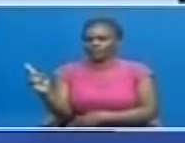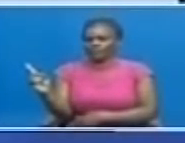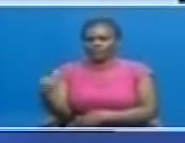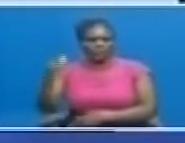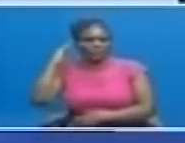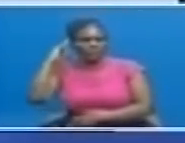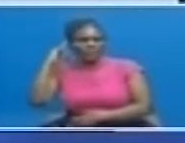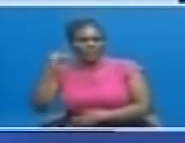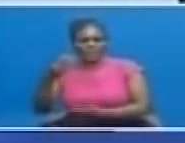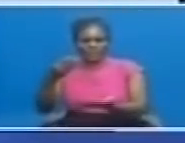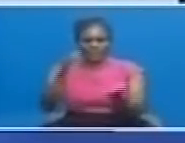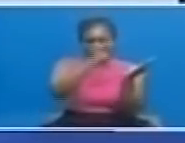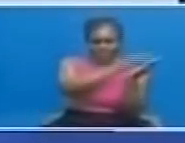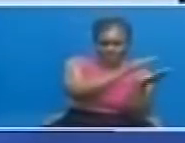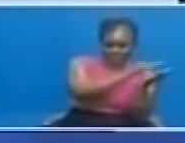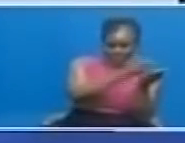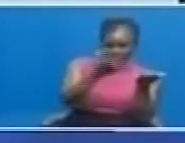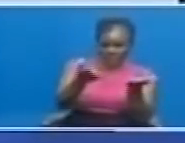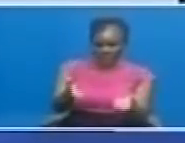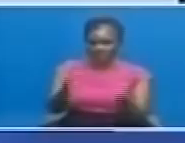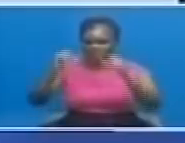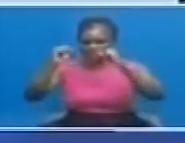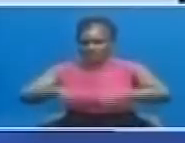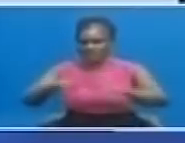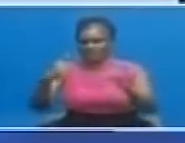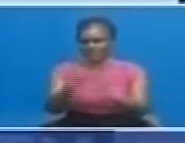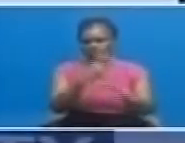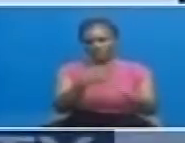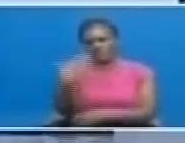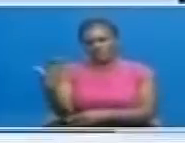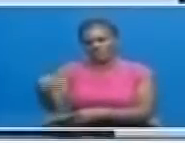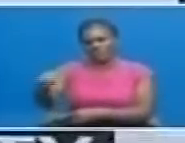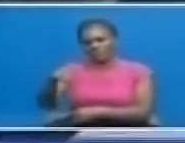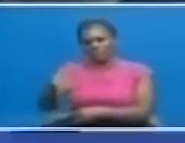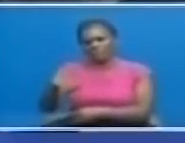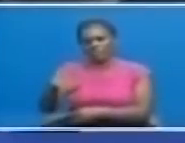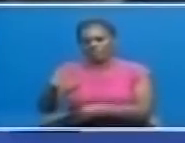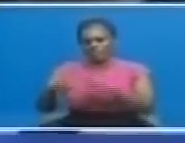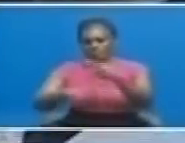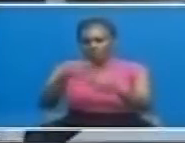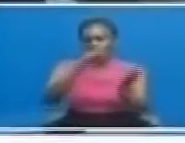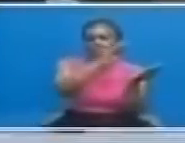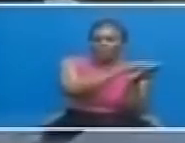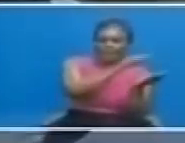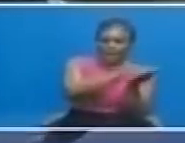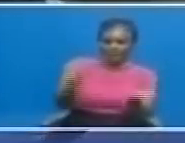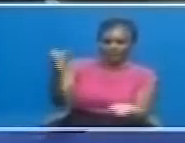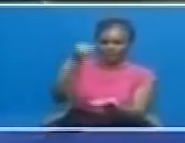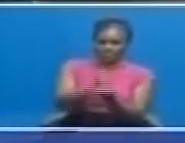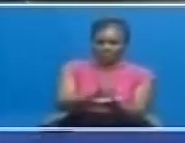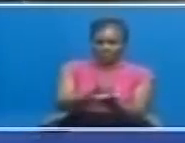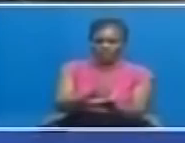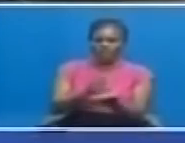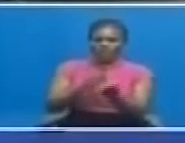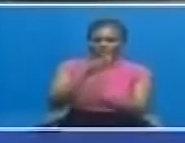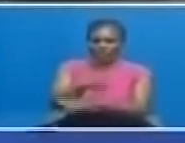mobile banking, and we are now negotiating incentives for us to go to rural areas. The bank has already appointed former